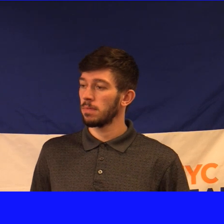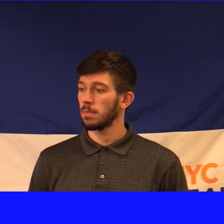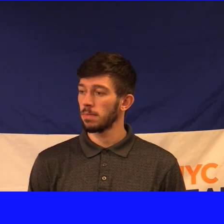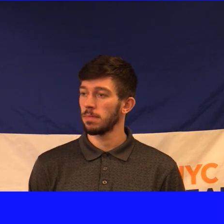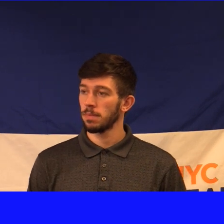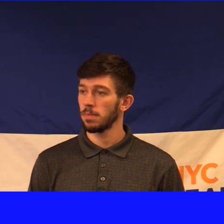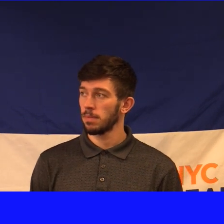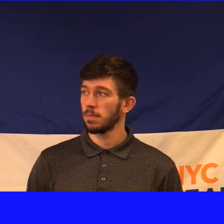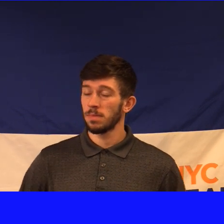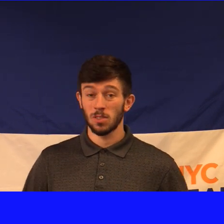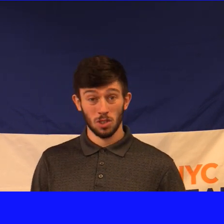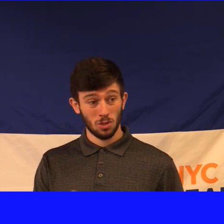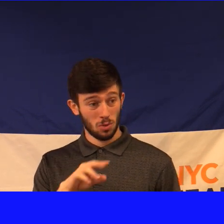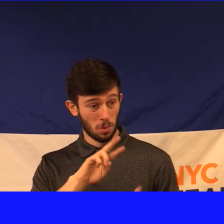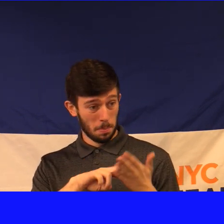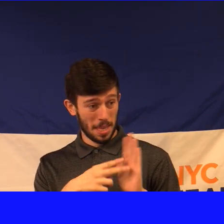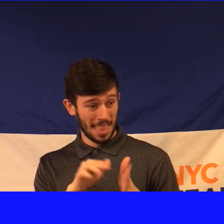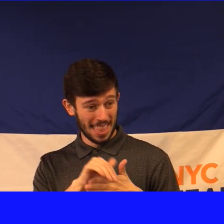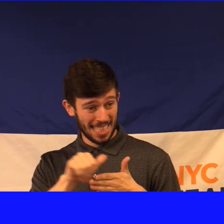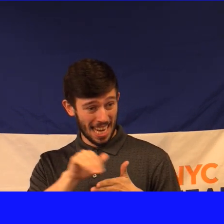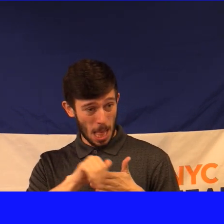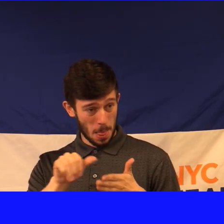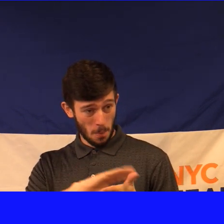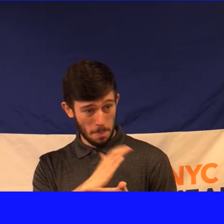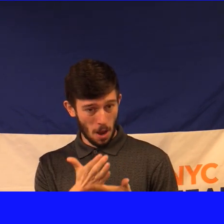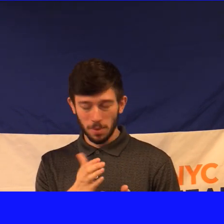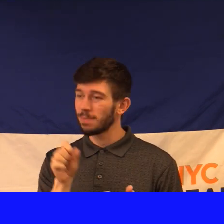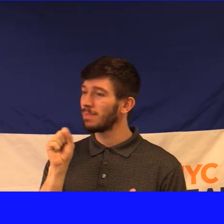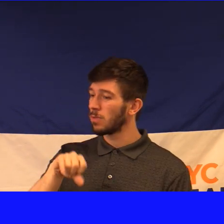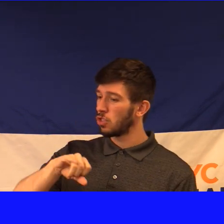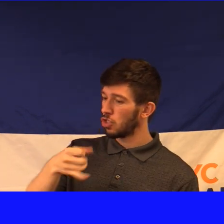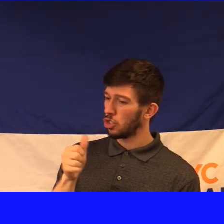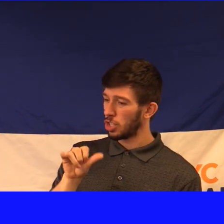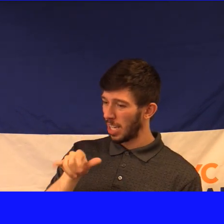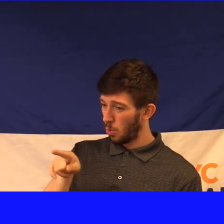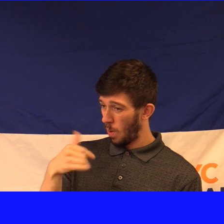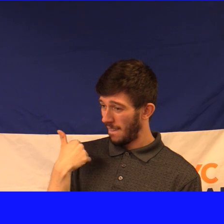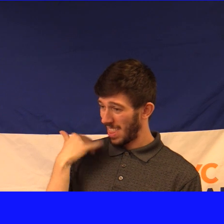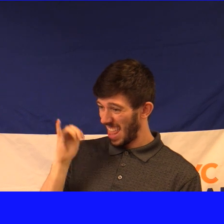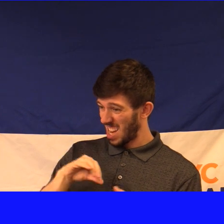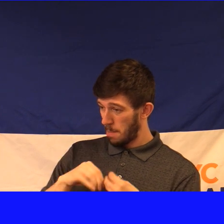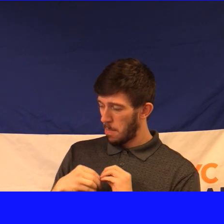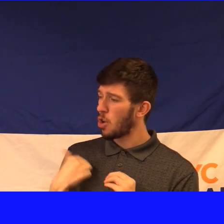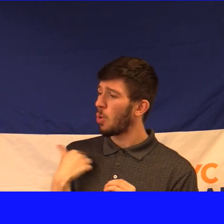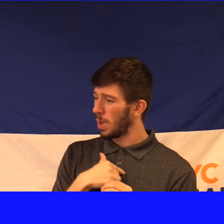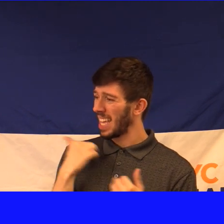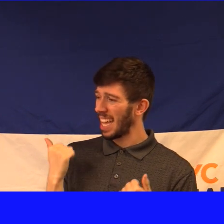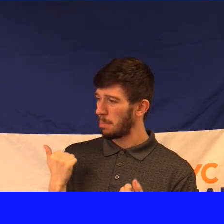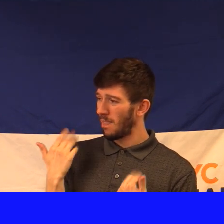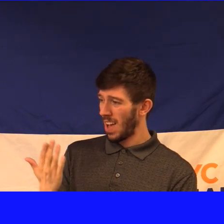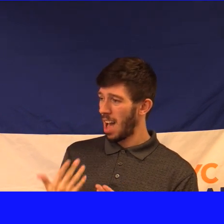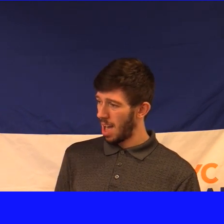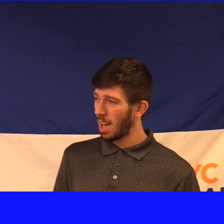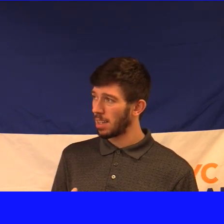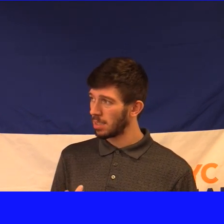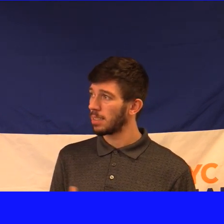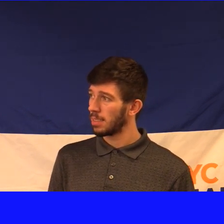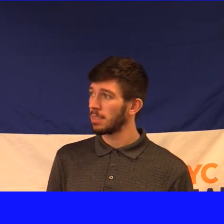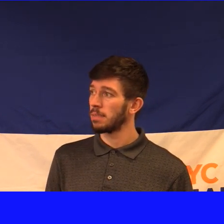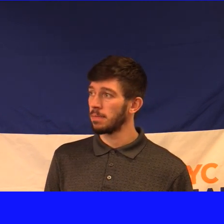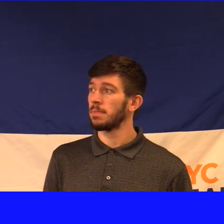The dollar. Yeah, Jay, do you have that number? We can certainly provide it. Okay.